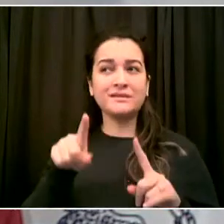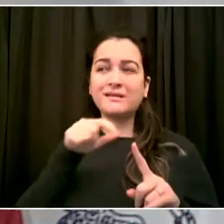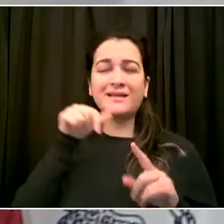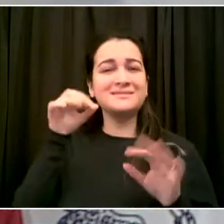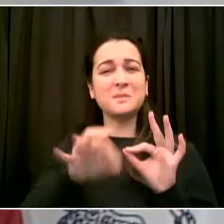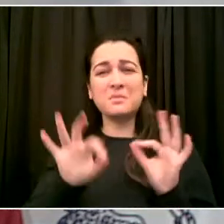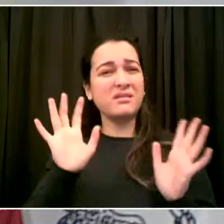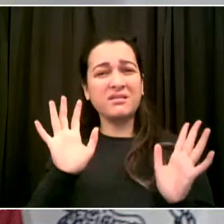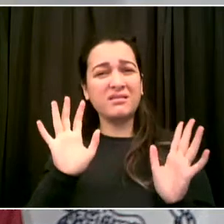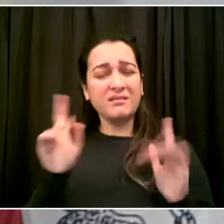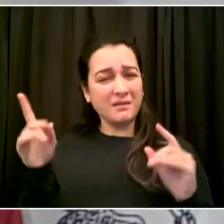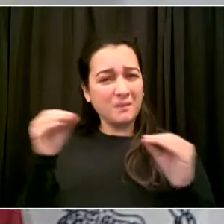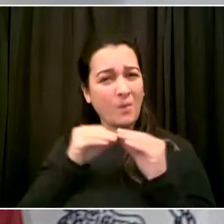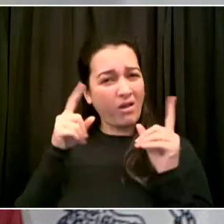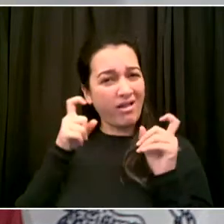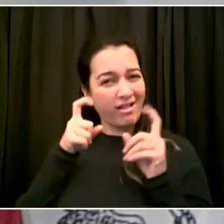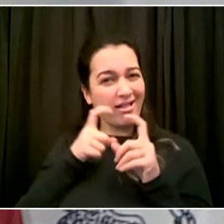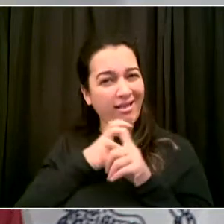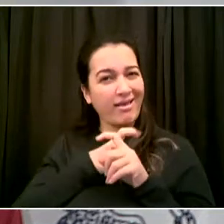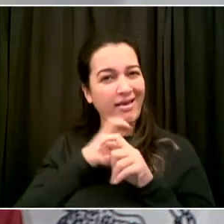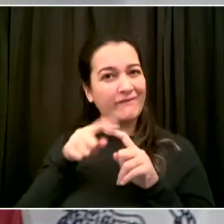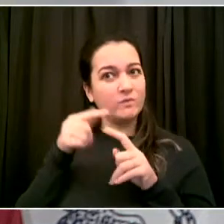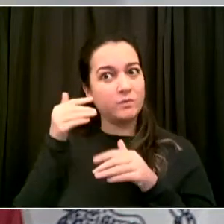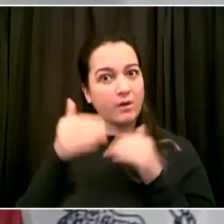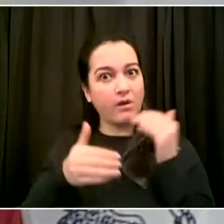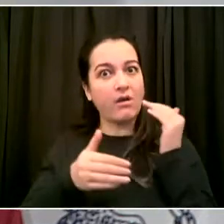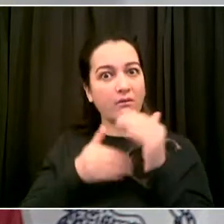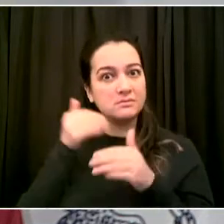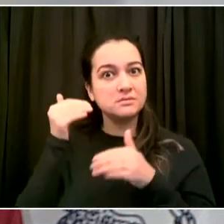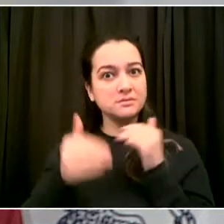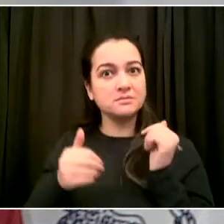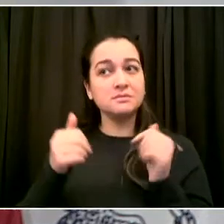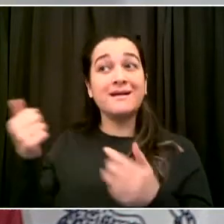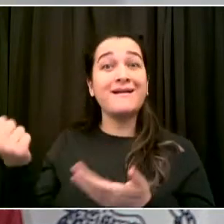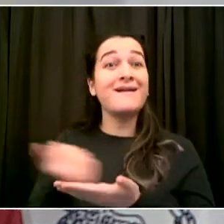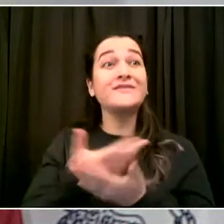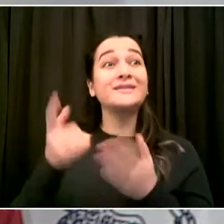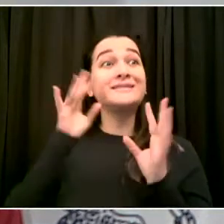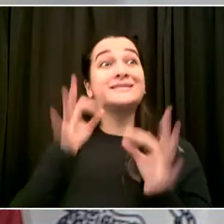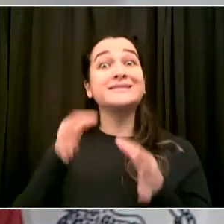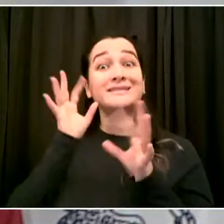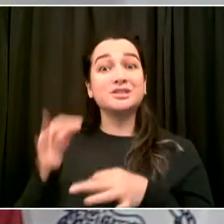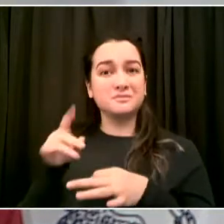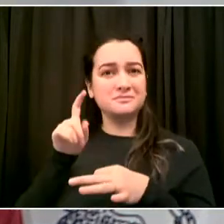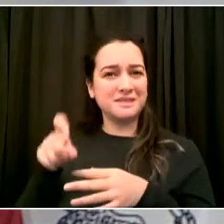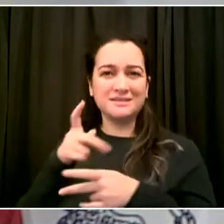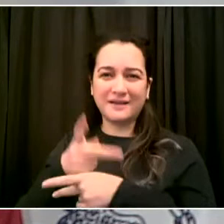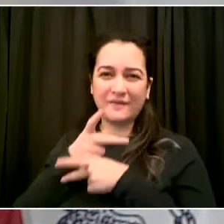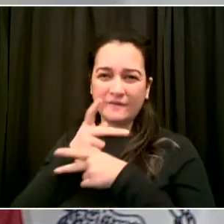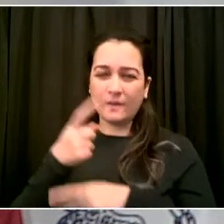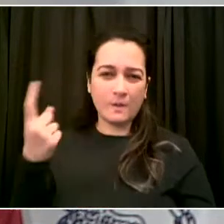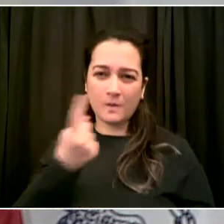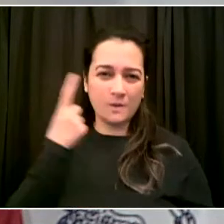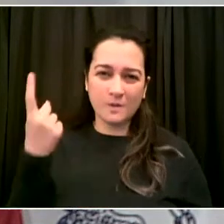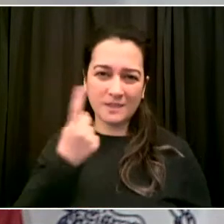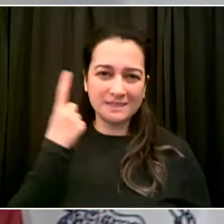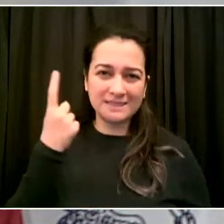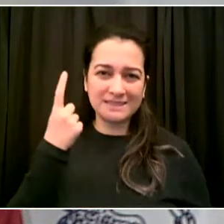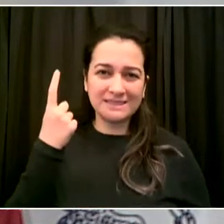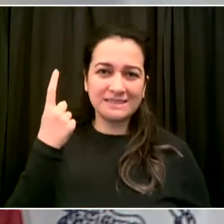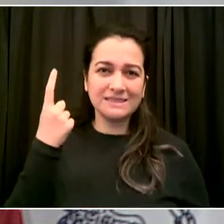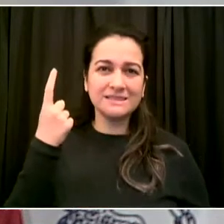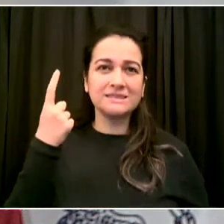be careful. Part of why appointments have been really important to make, Henry, is to make sure that folks are